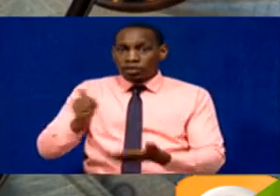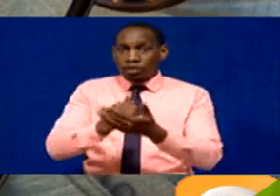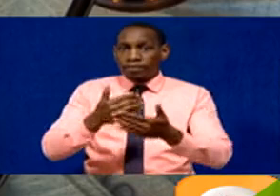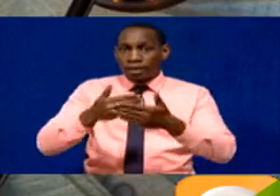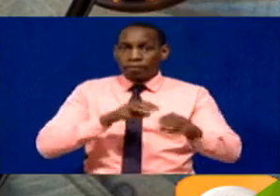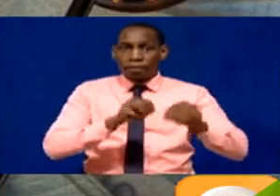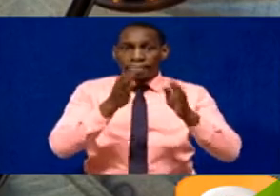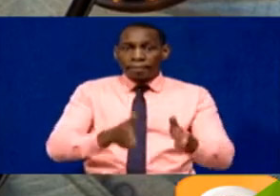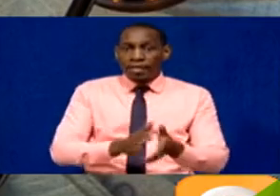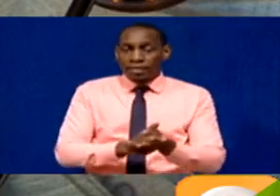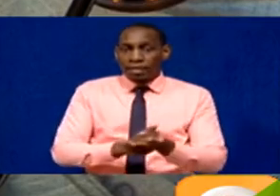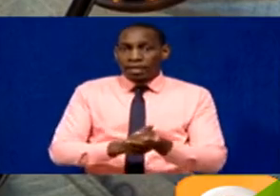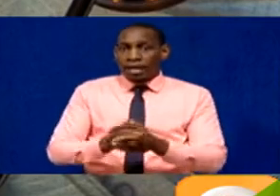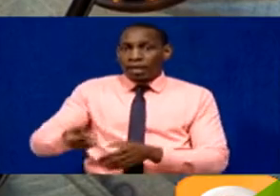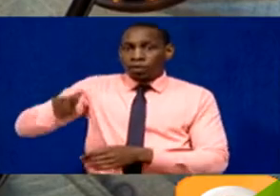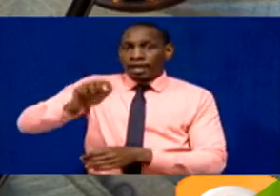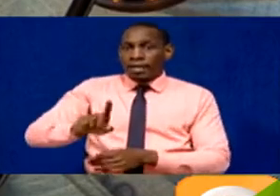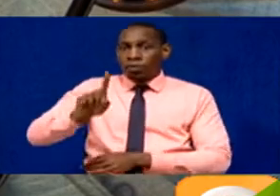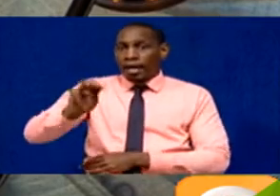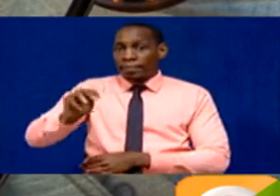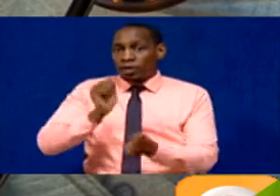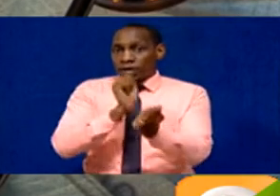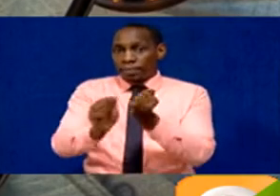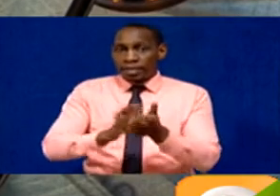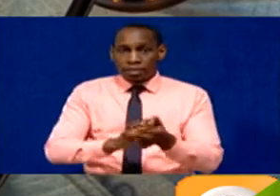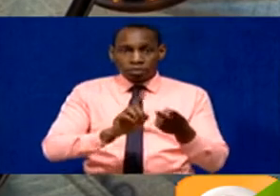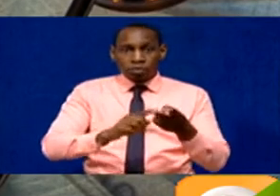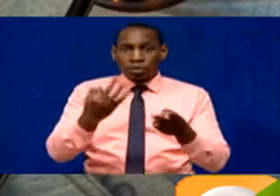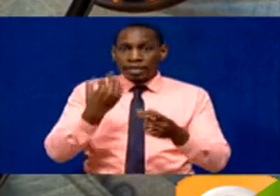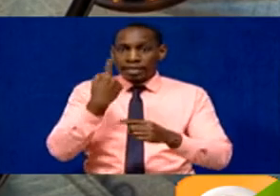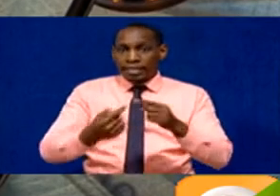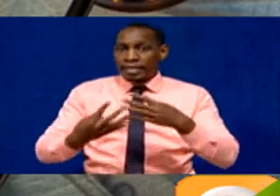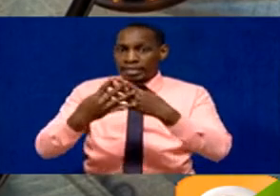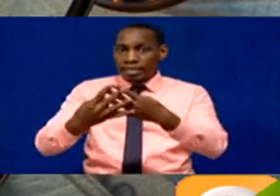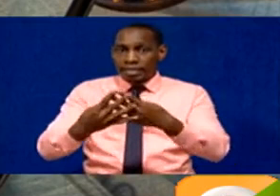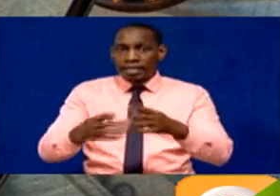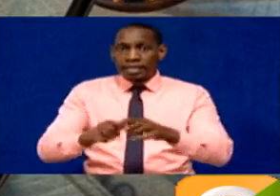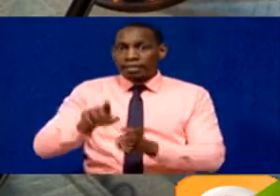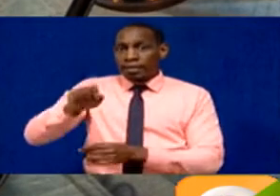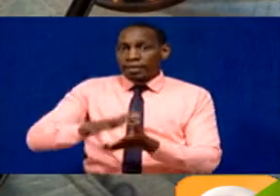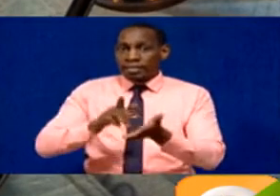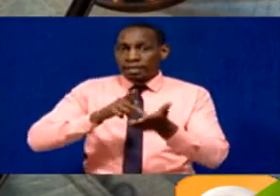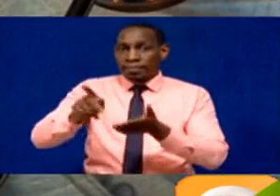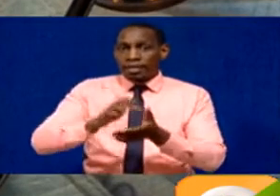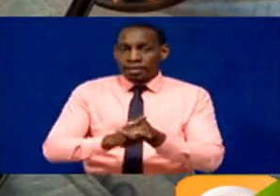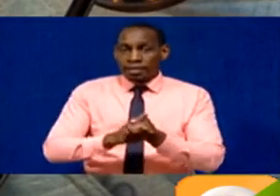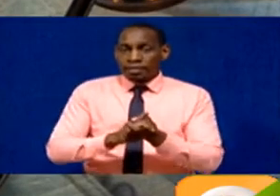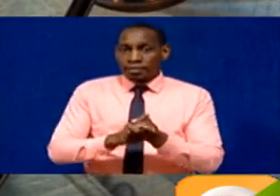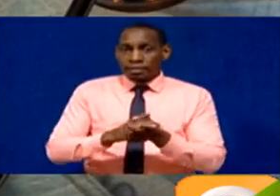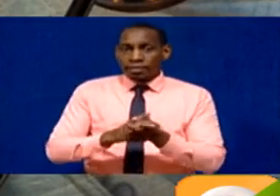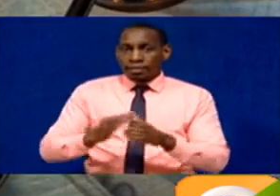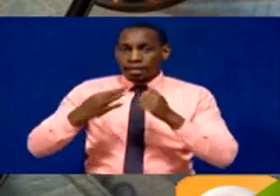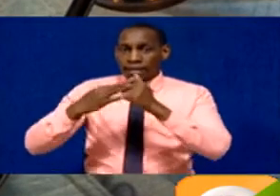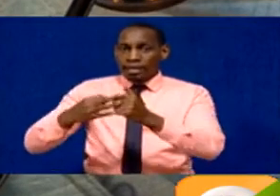the former manager was given an additional 1 million shillings fine or 3 years behind bars and a mandatory fine of